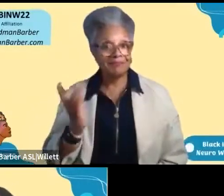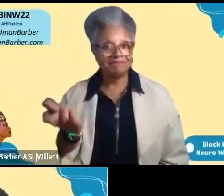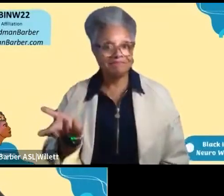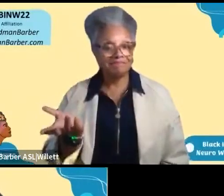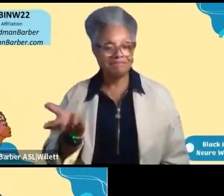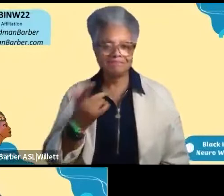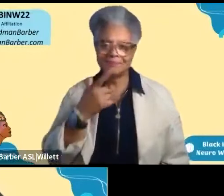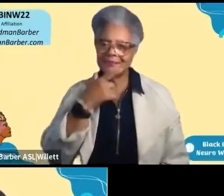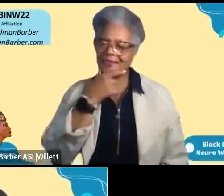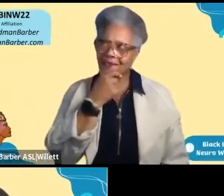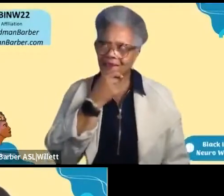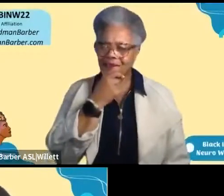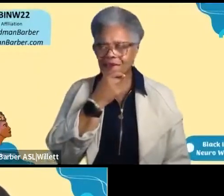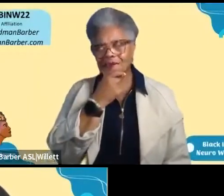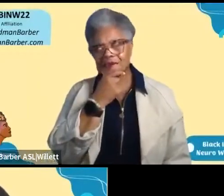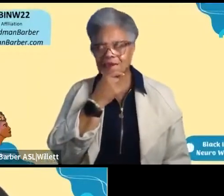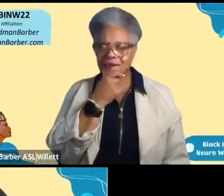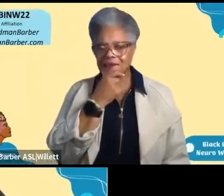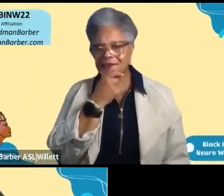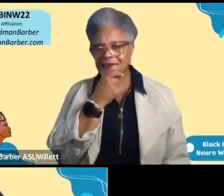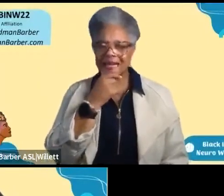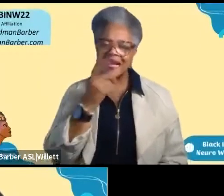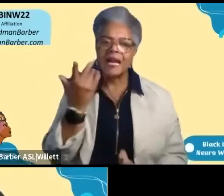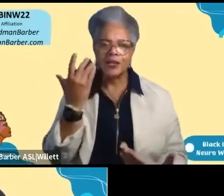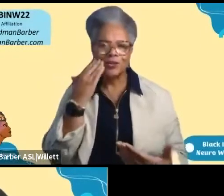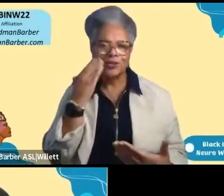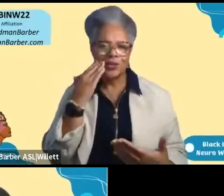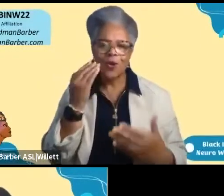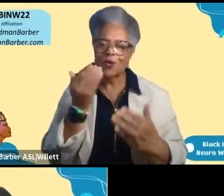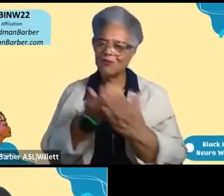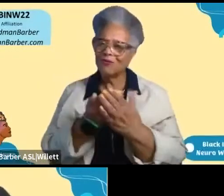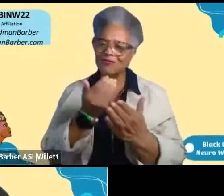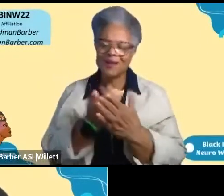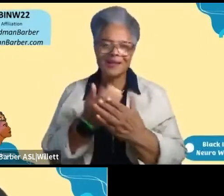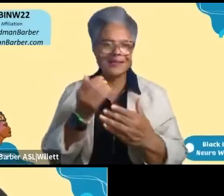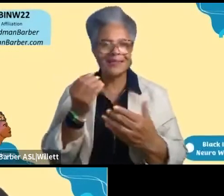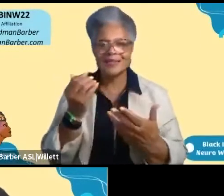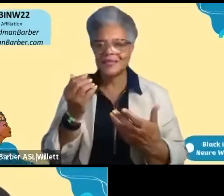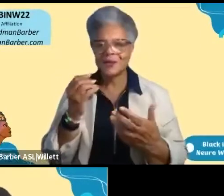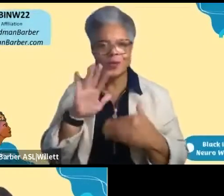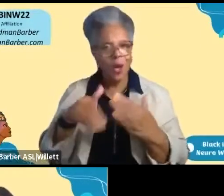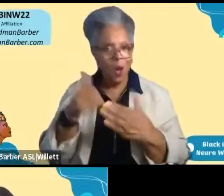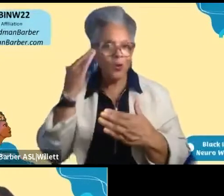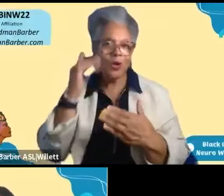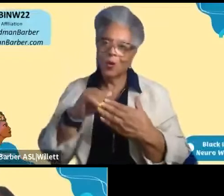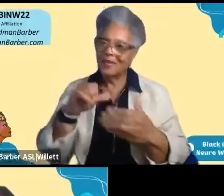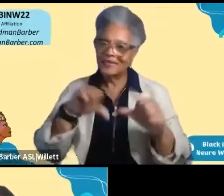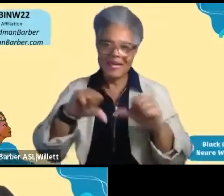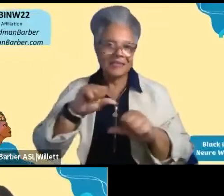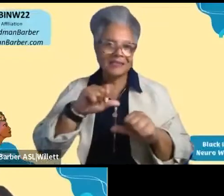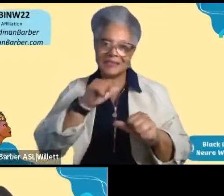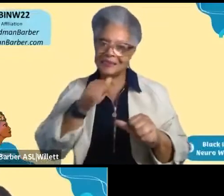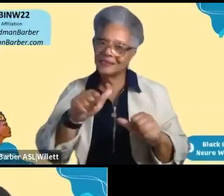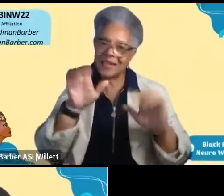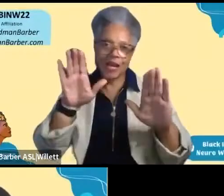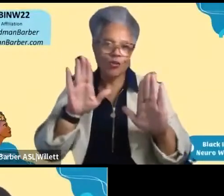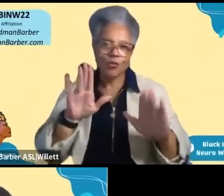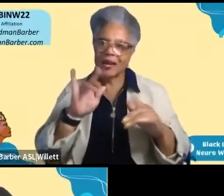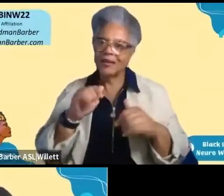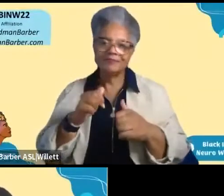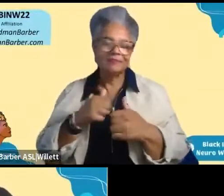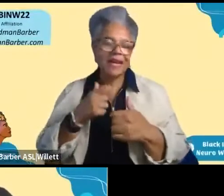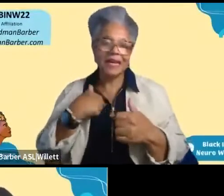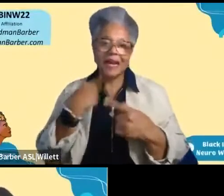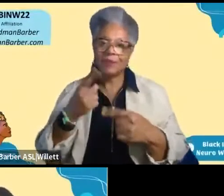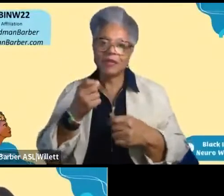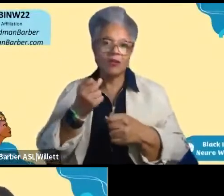I think throughout the years, I mean, funding we all know in science isn't great. And I've really been on, you know, year by year contracts